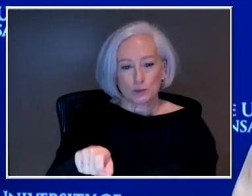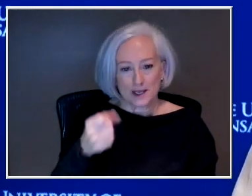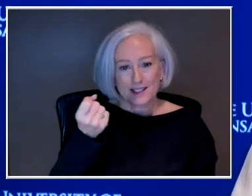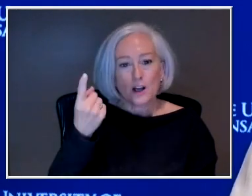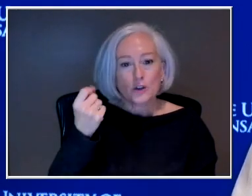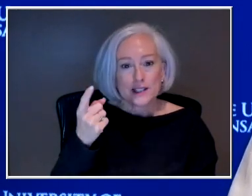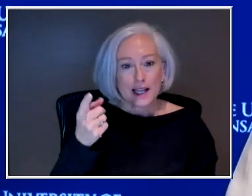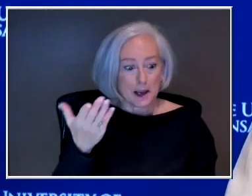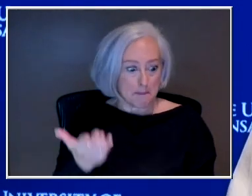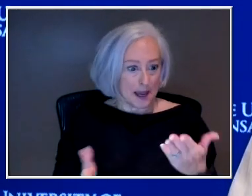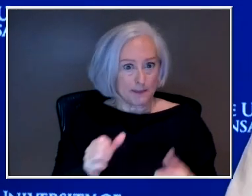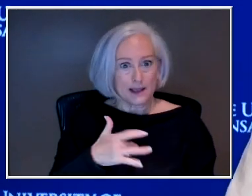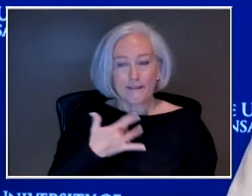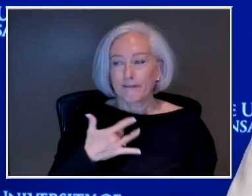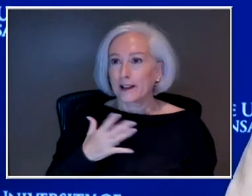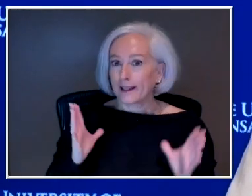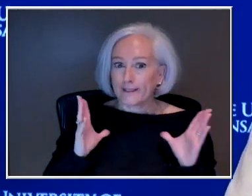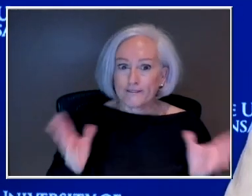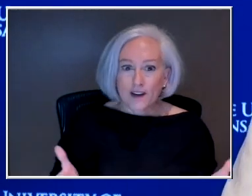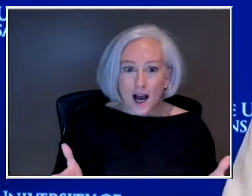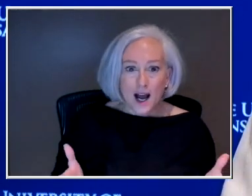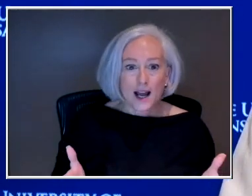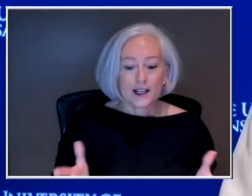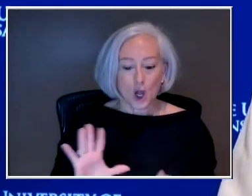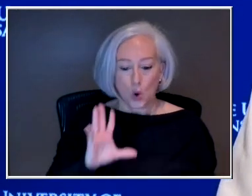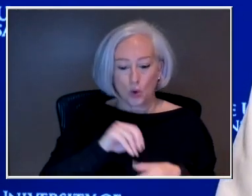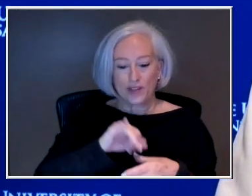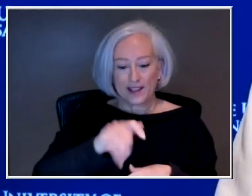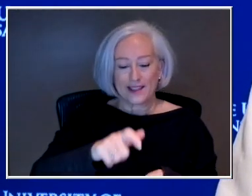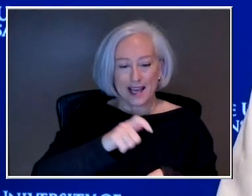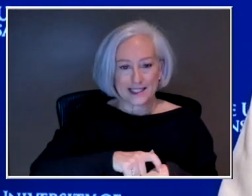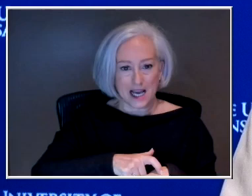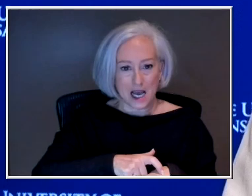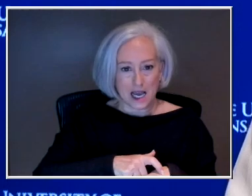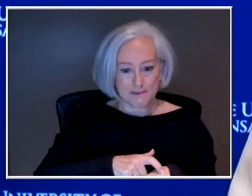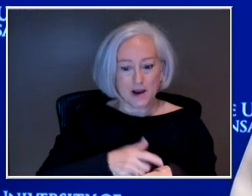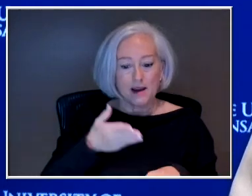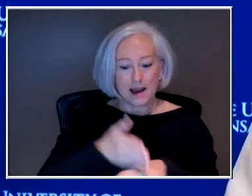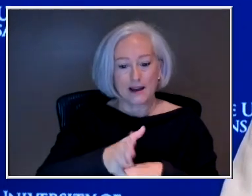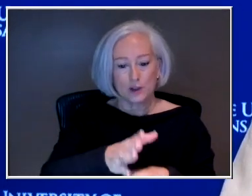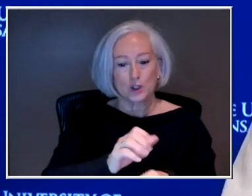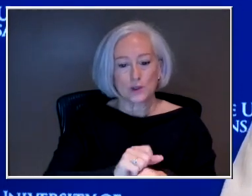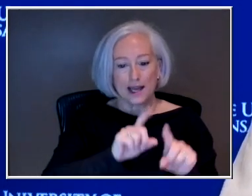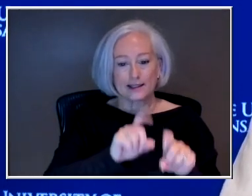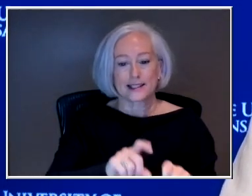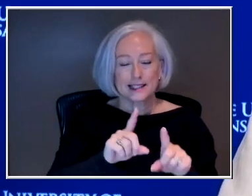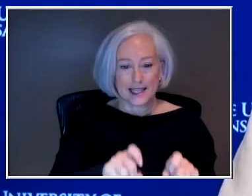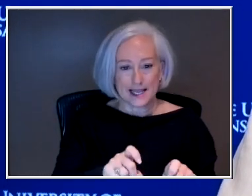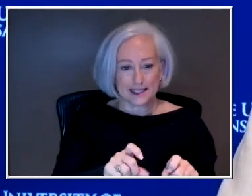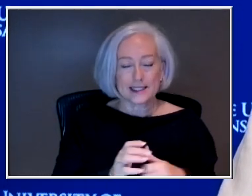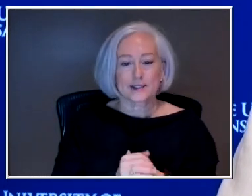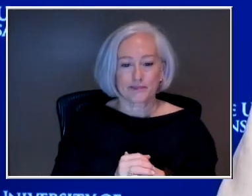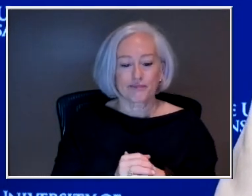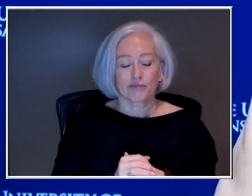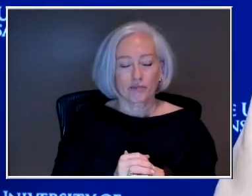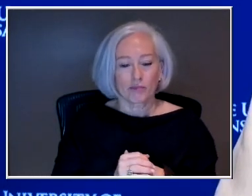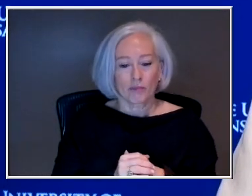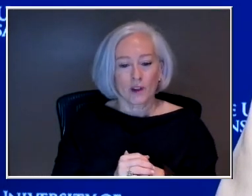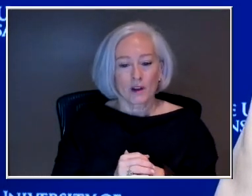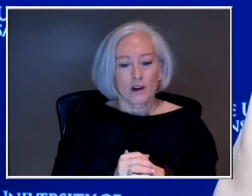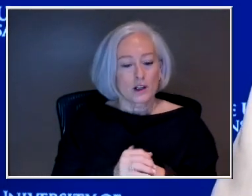symptoms or COVID within that time or soon after you get those tests. So it's important to understand that, really all medical